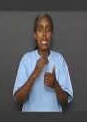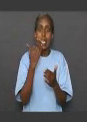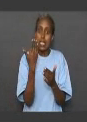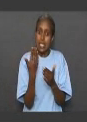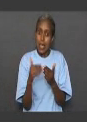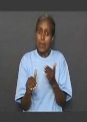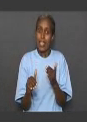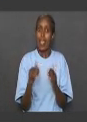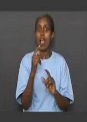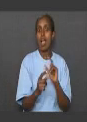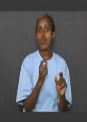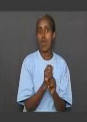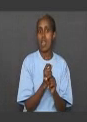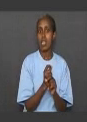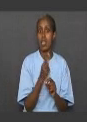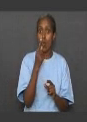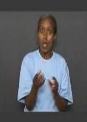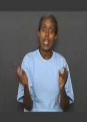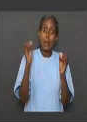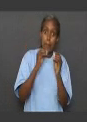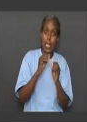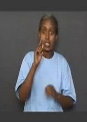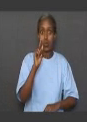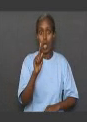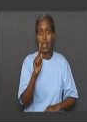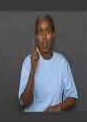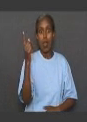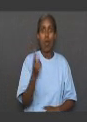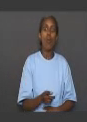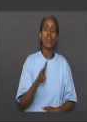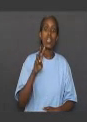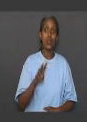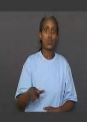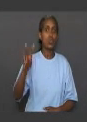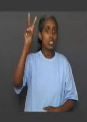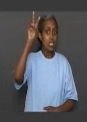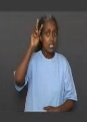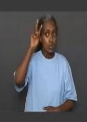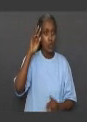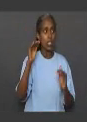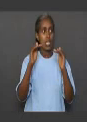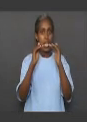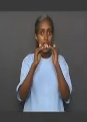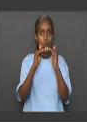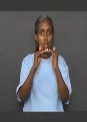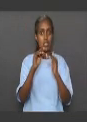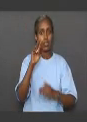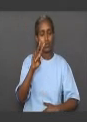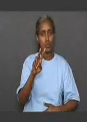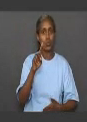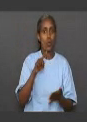semi-annually, then 1 plus 1 over 2 squared equals